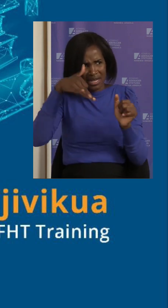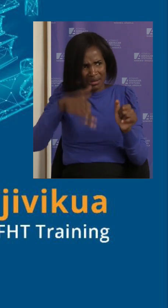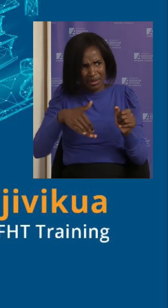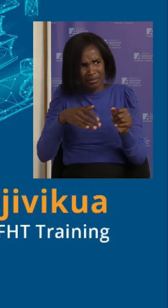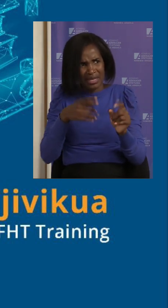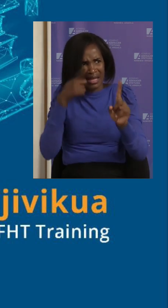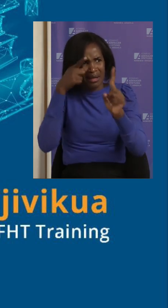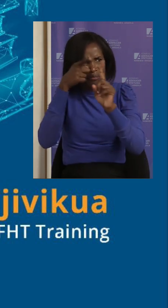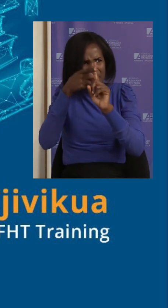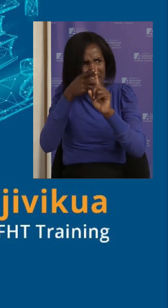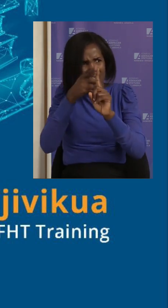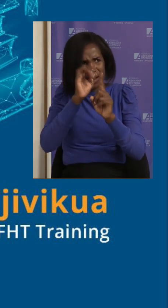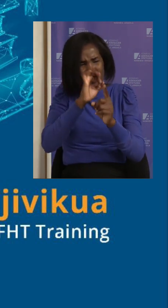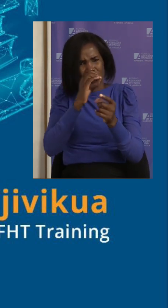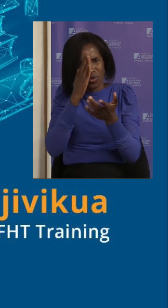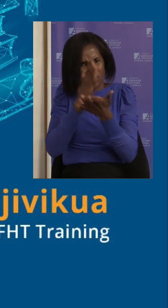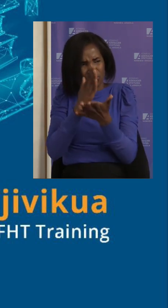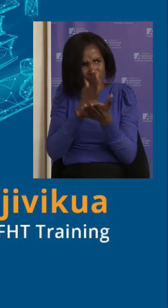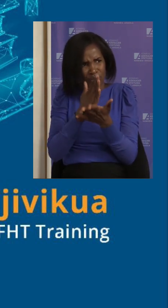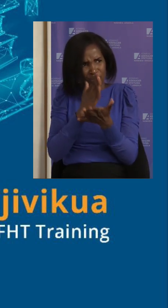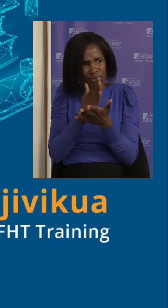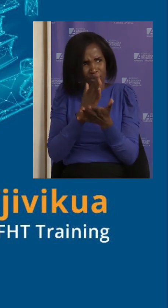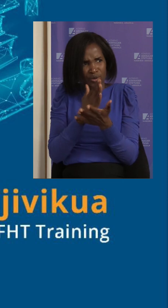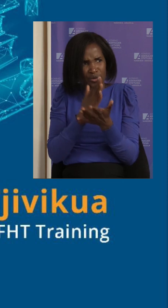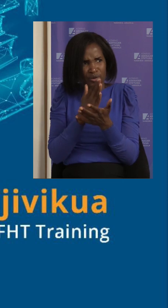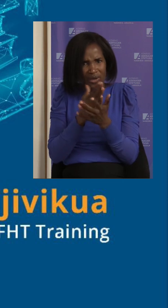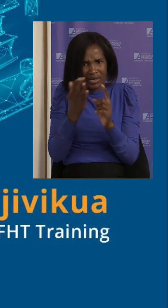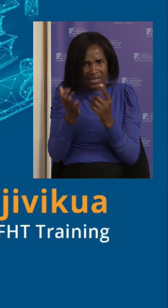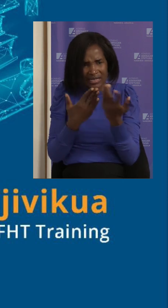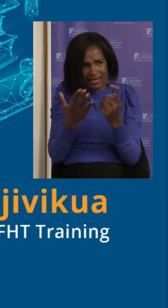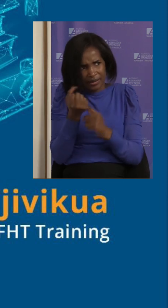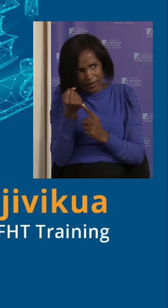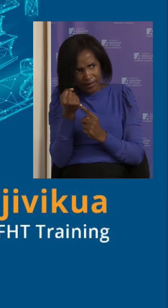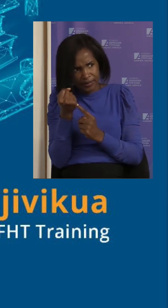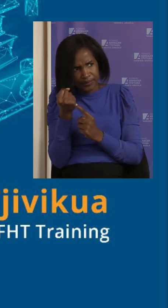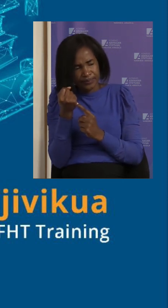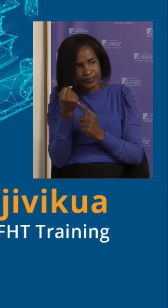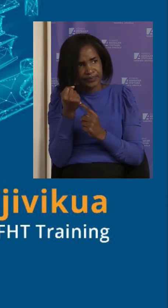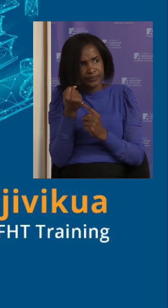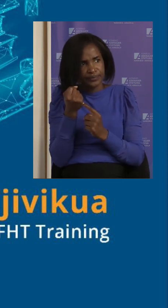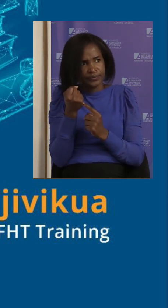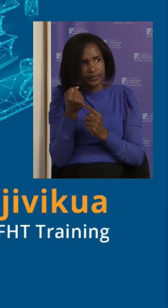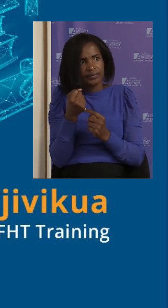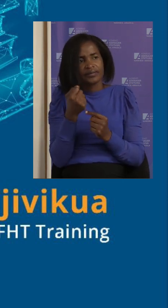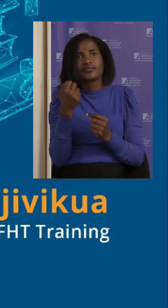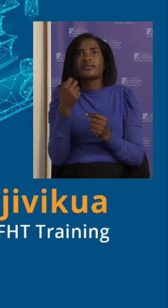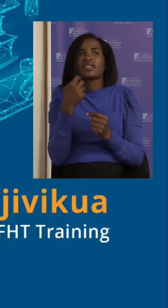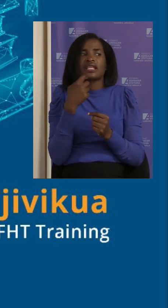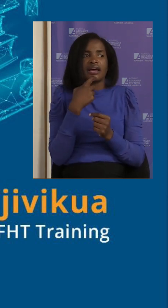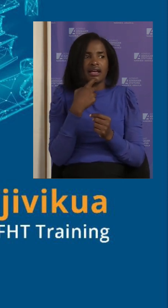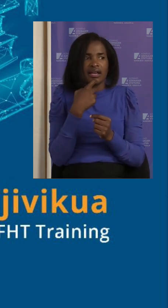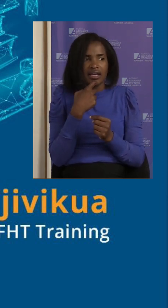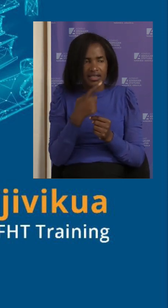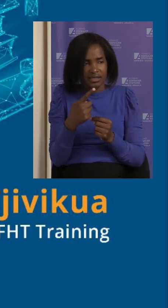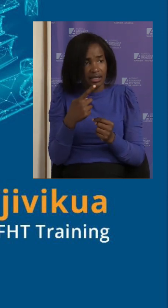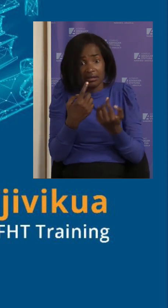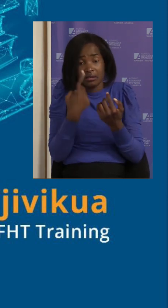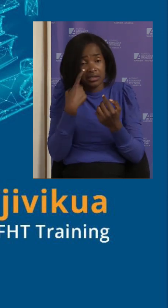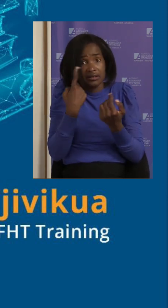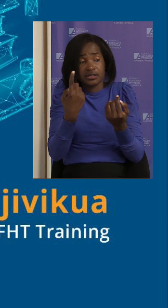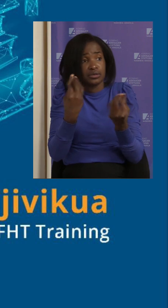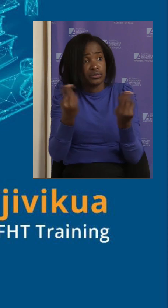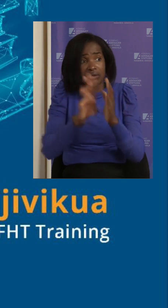realistic benchmark as far as higher and tertiary performance targets are concerned, I say the verdict is out, and it is